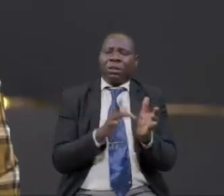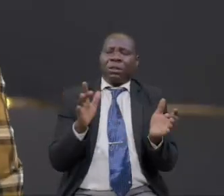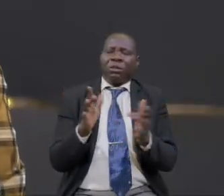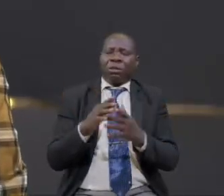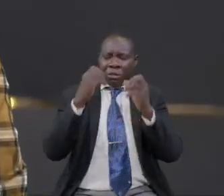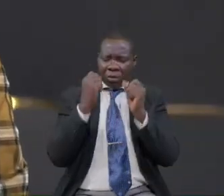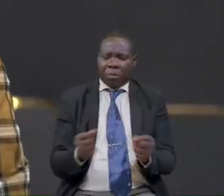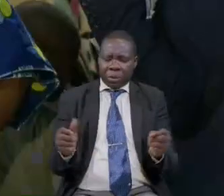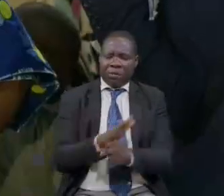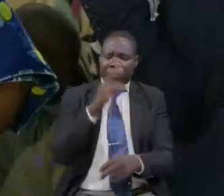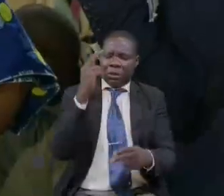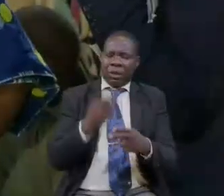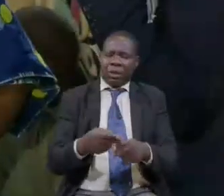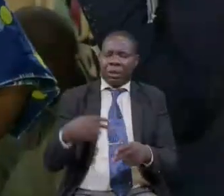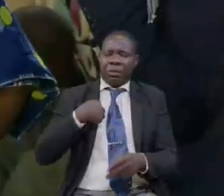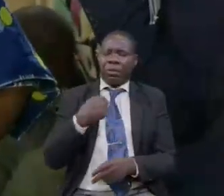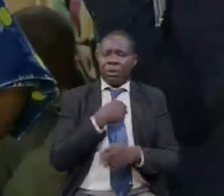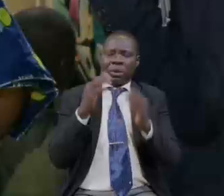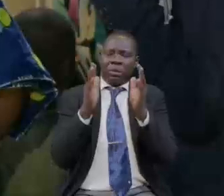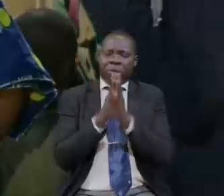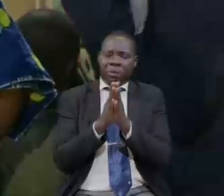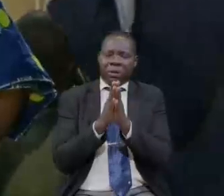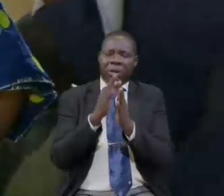name, we pray.